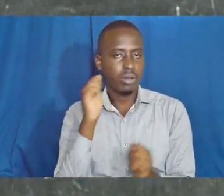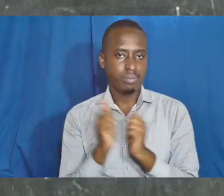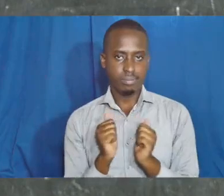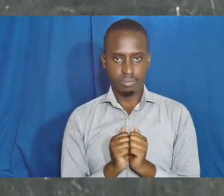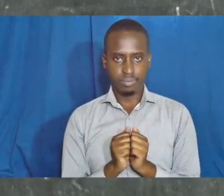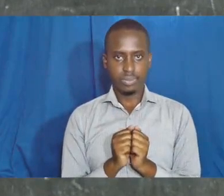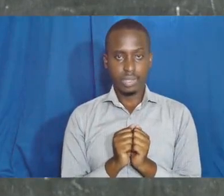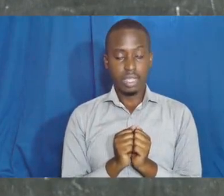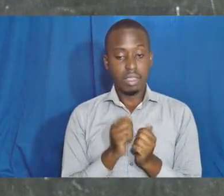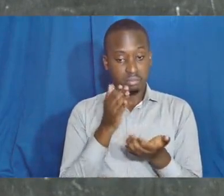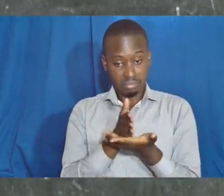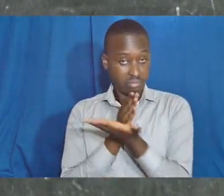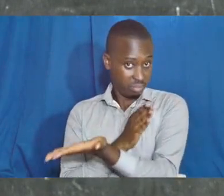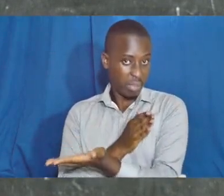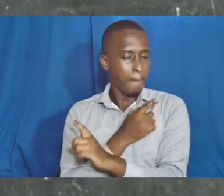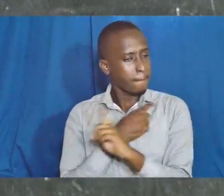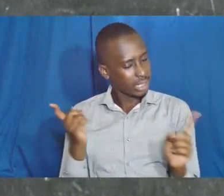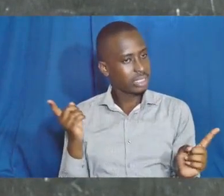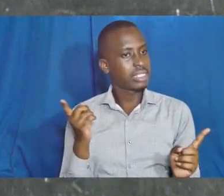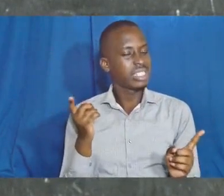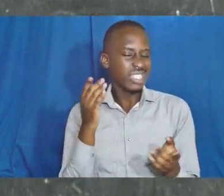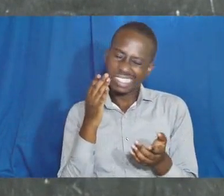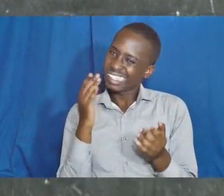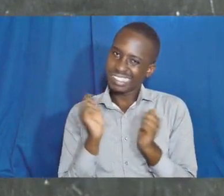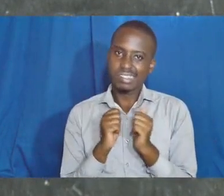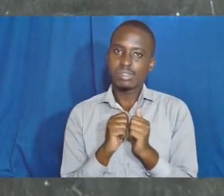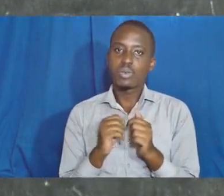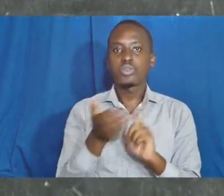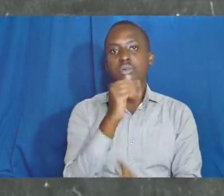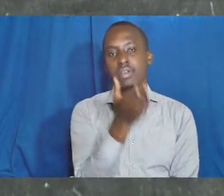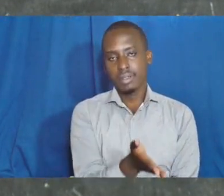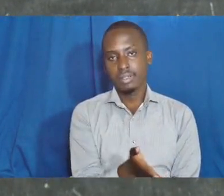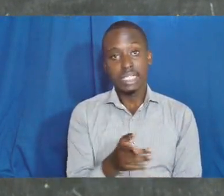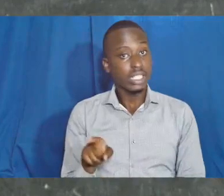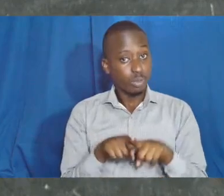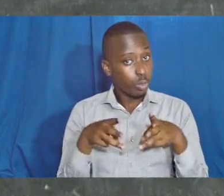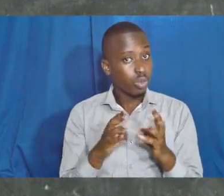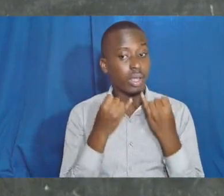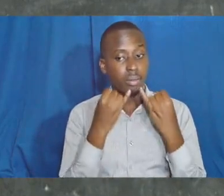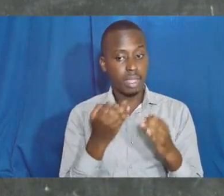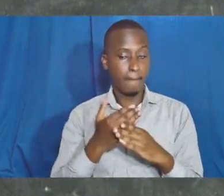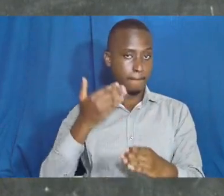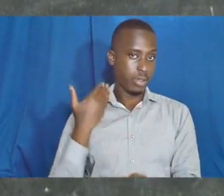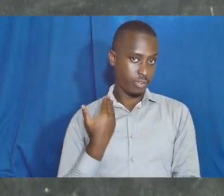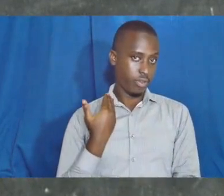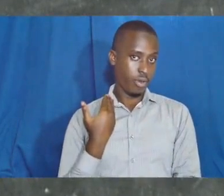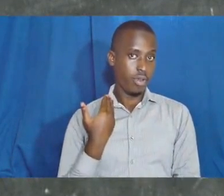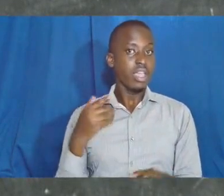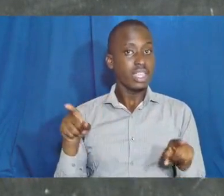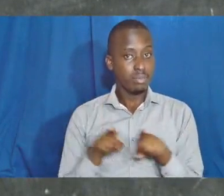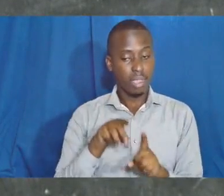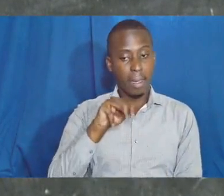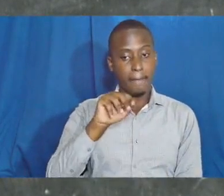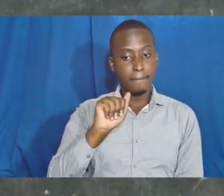they exist, but it is very difficult to find. Now, as I said earlier, that matter